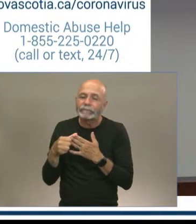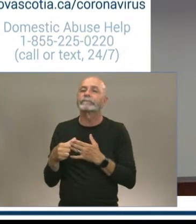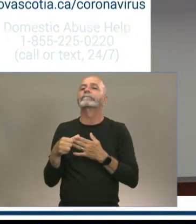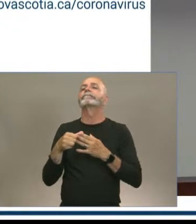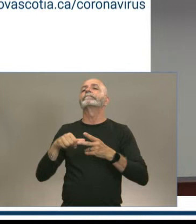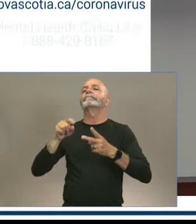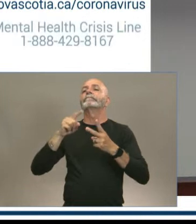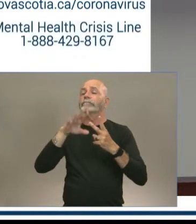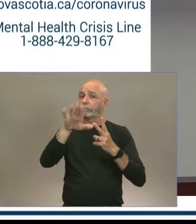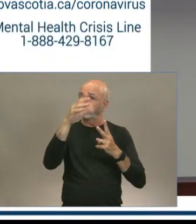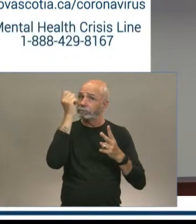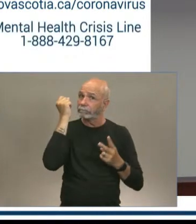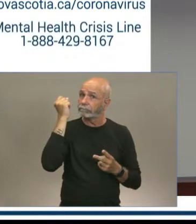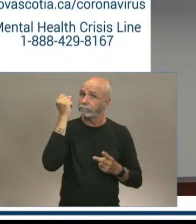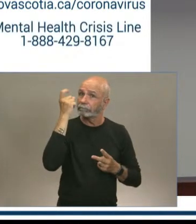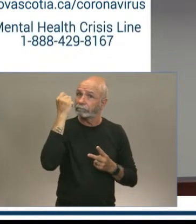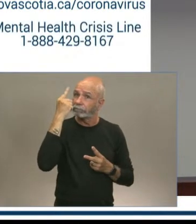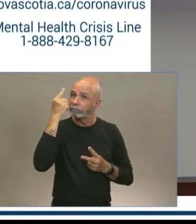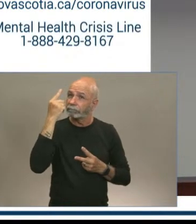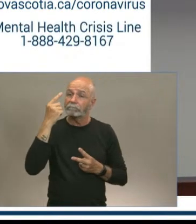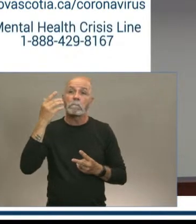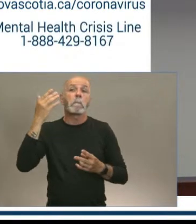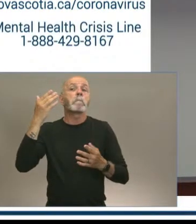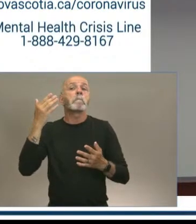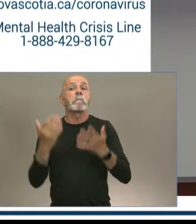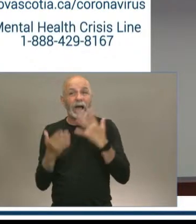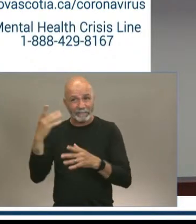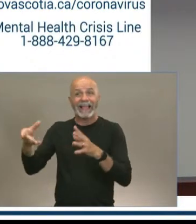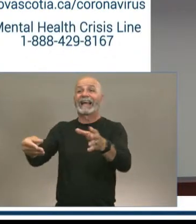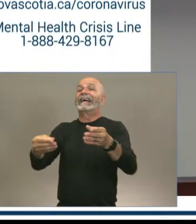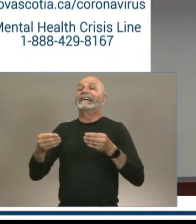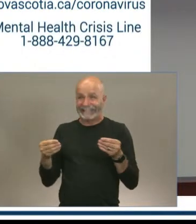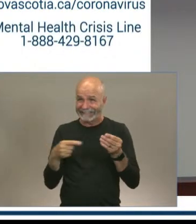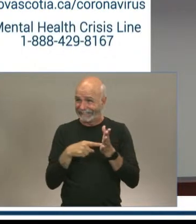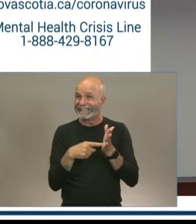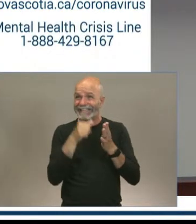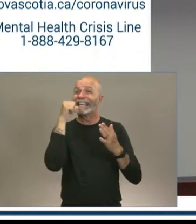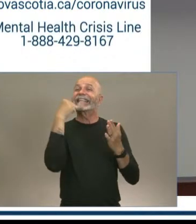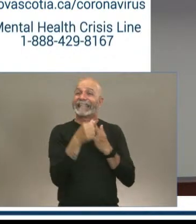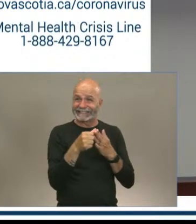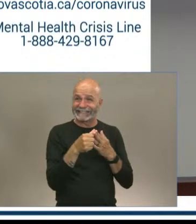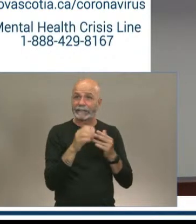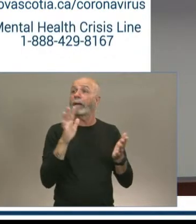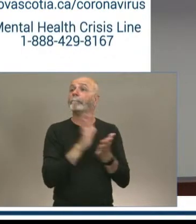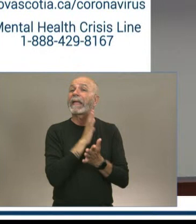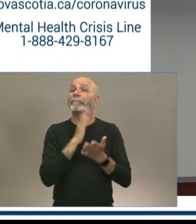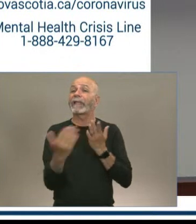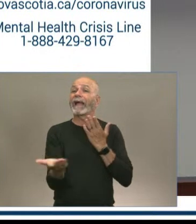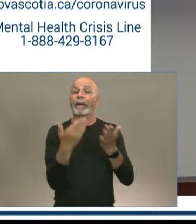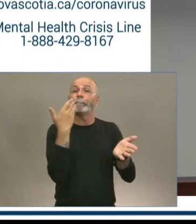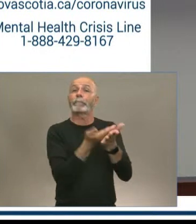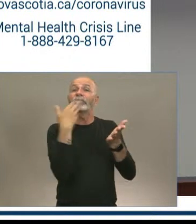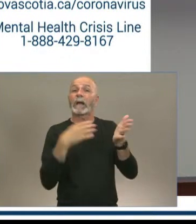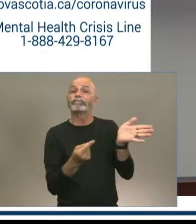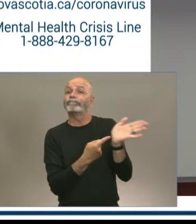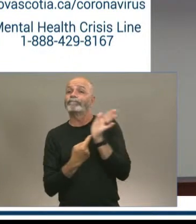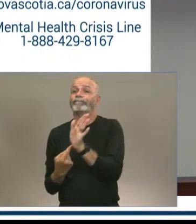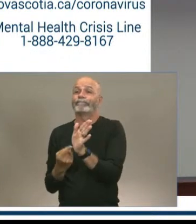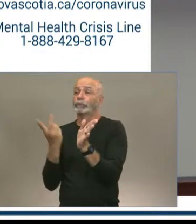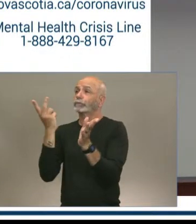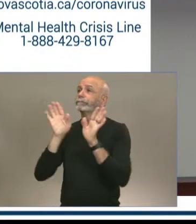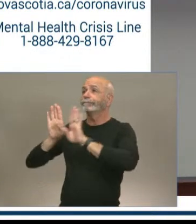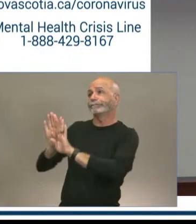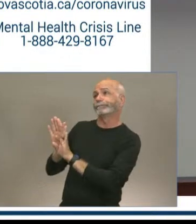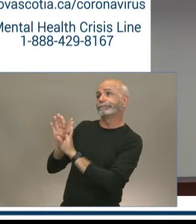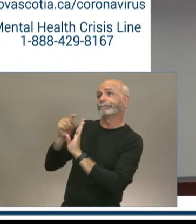have to understand that they may well be asked both for that letter, approval letter, as well as the documentation on their proof of vaccination when they come in,